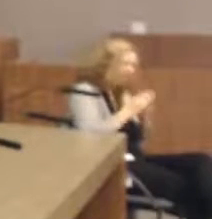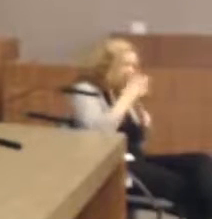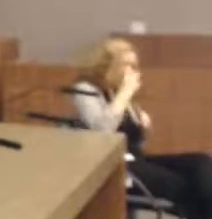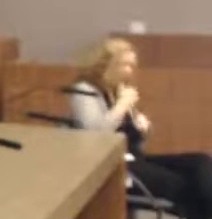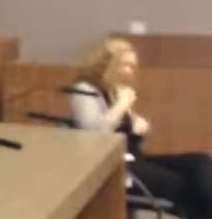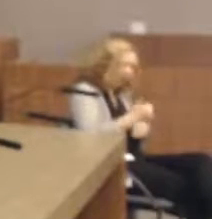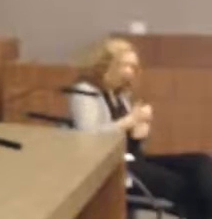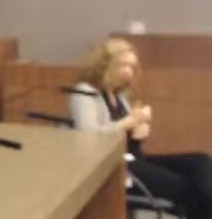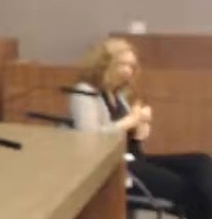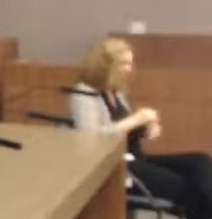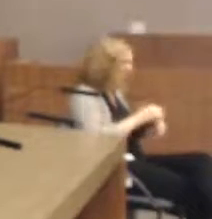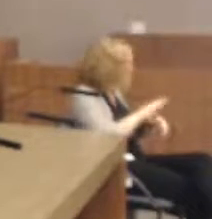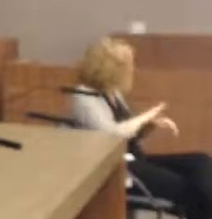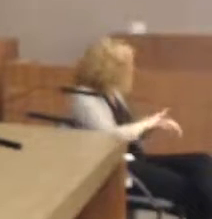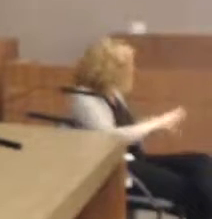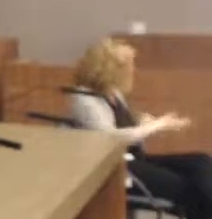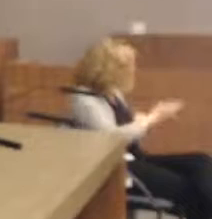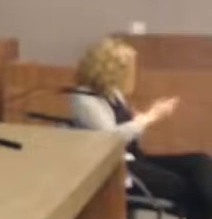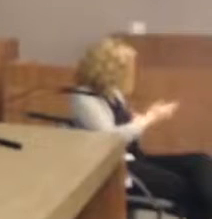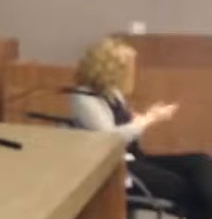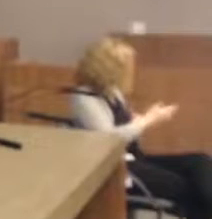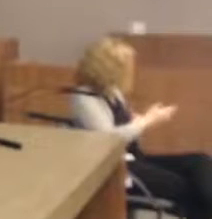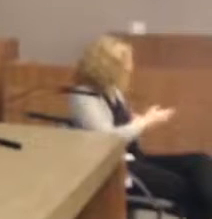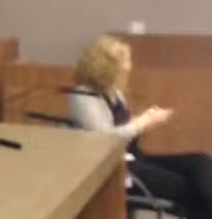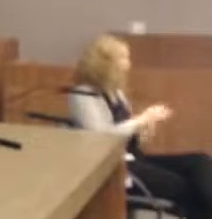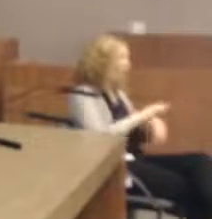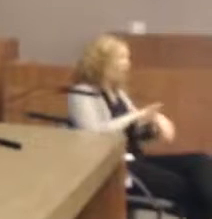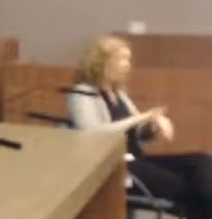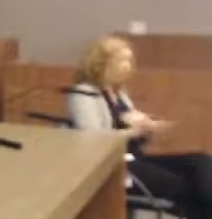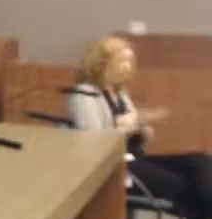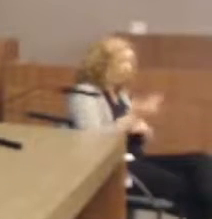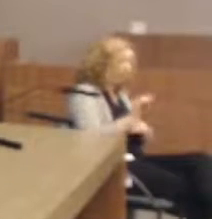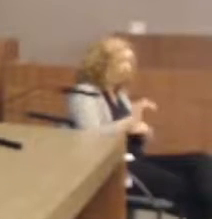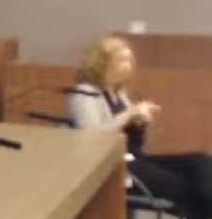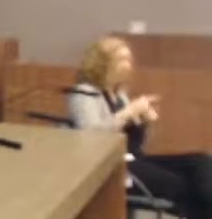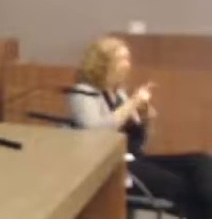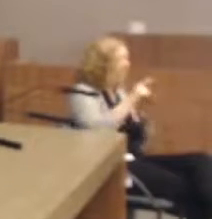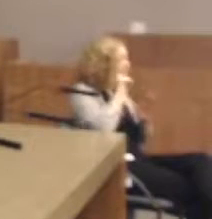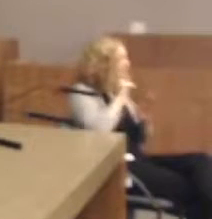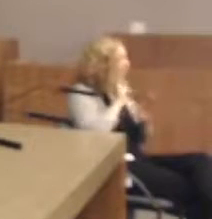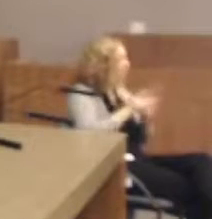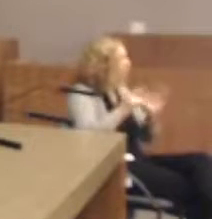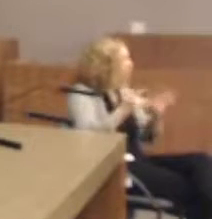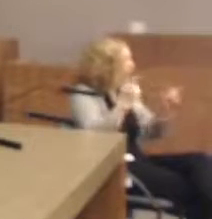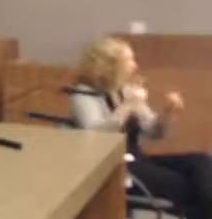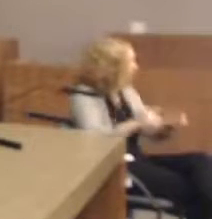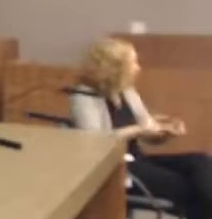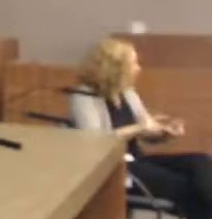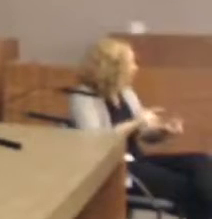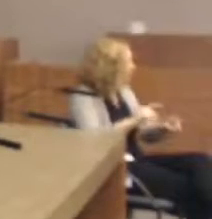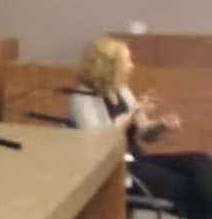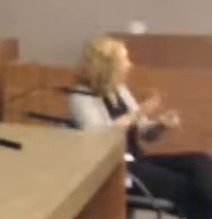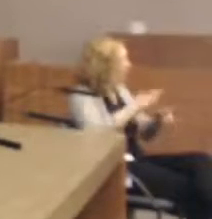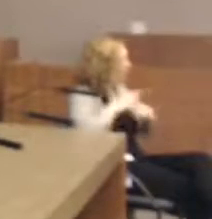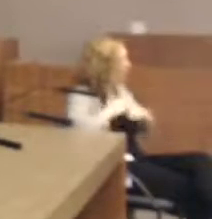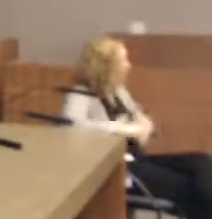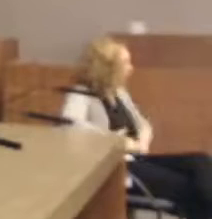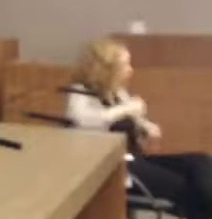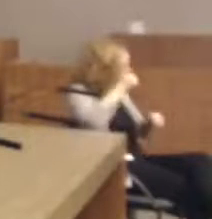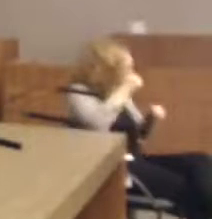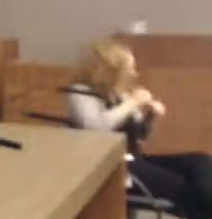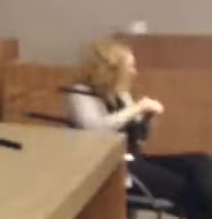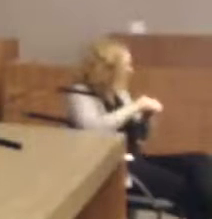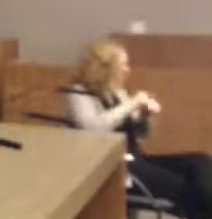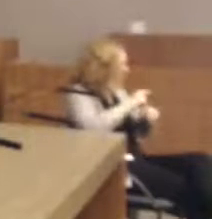morning. Interesting. Around 4 o'clock in the morning is when the sexual assault happened. So their body is remembering the time of day and waking up, and they're not